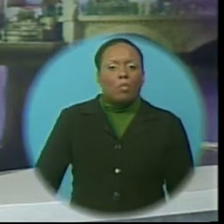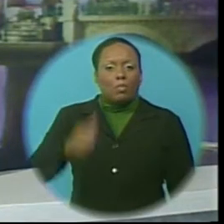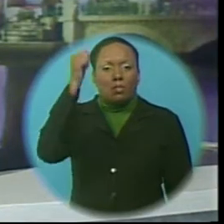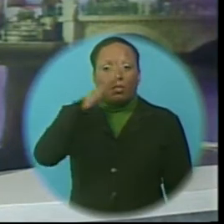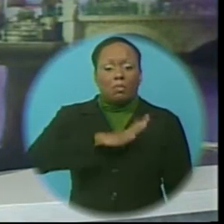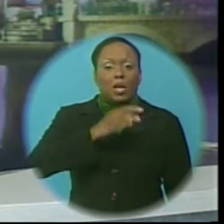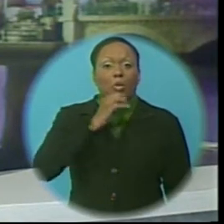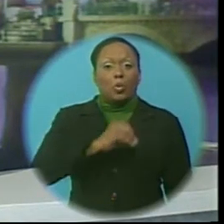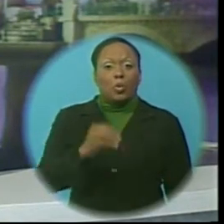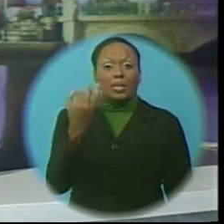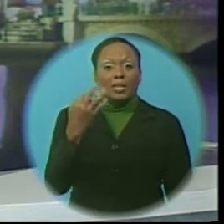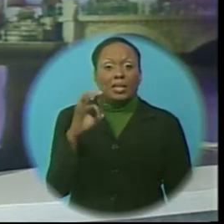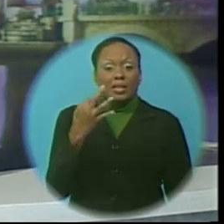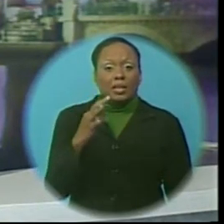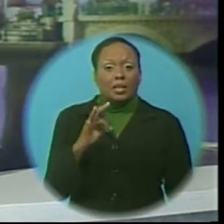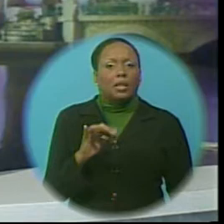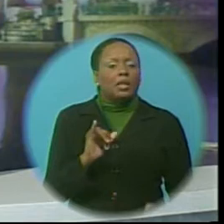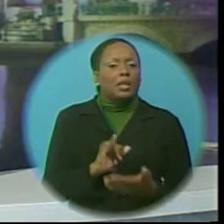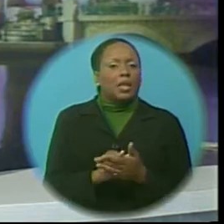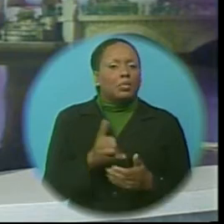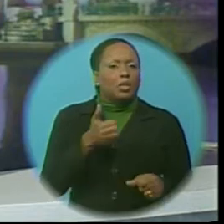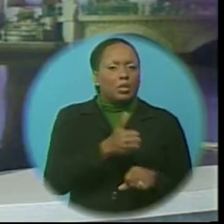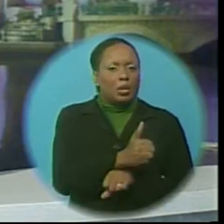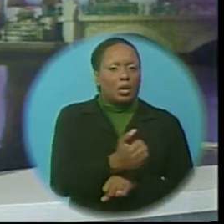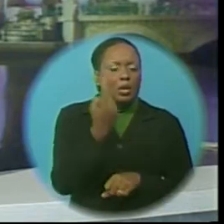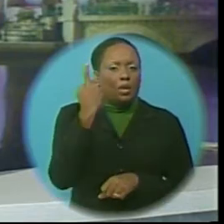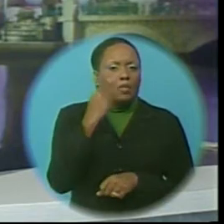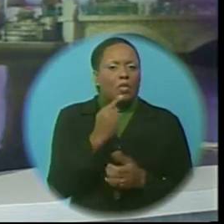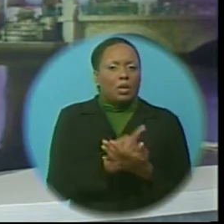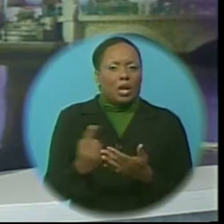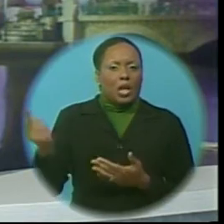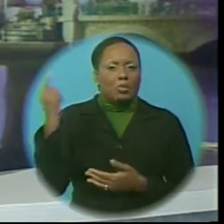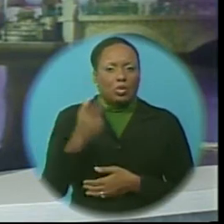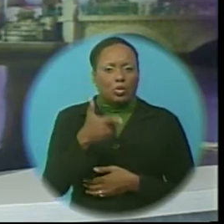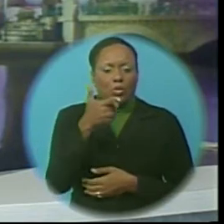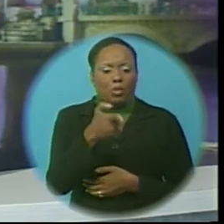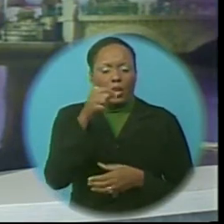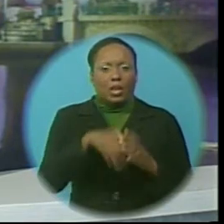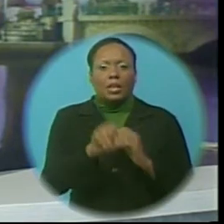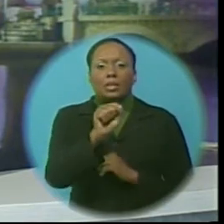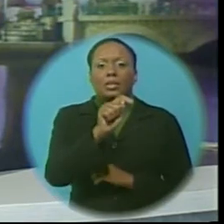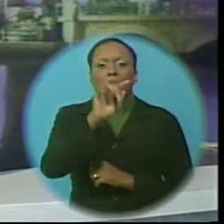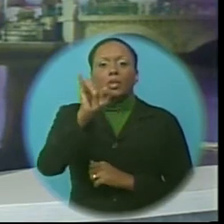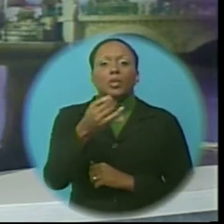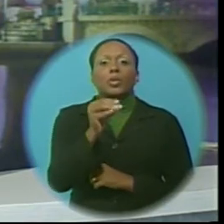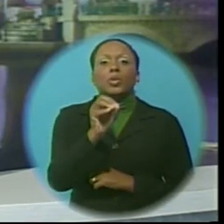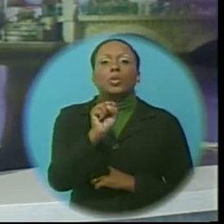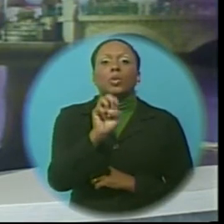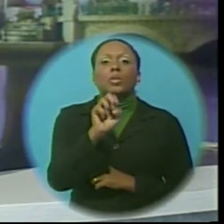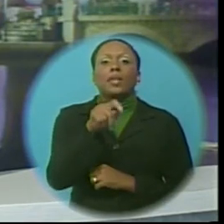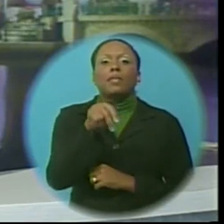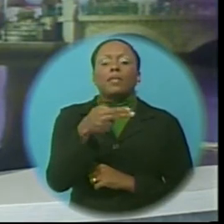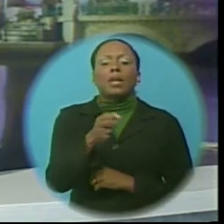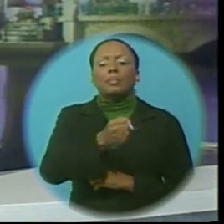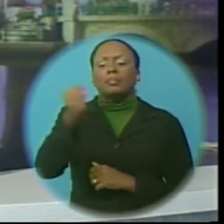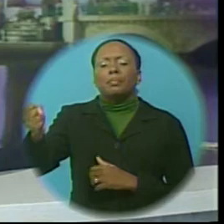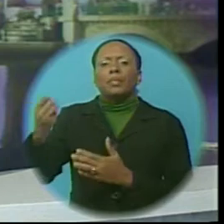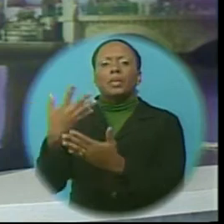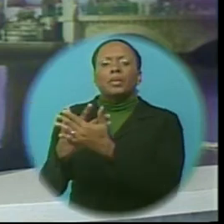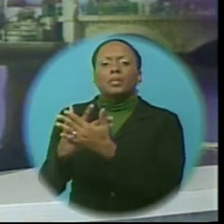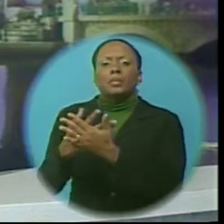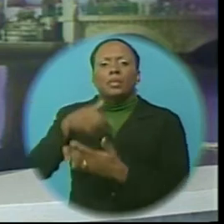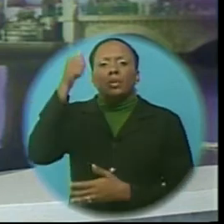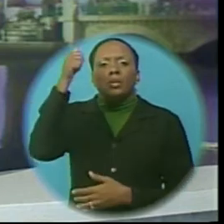19-year-old who has been charged in relation to last week's fatal shooting in St. Joseph has been remanded to prison. Romario